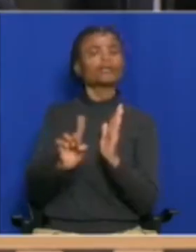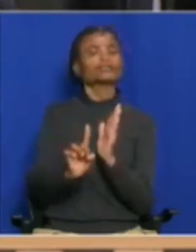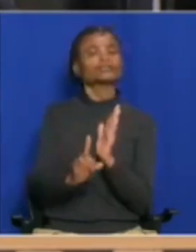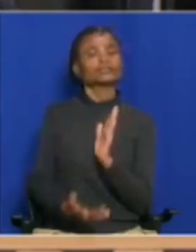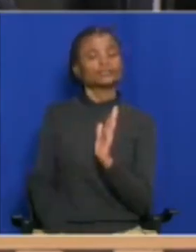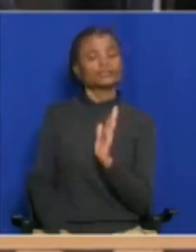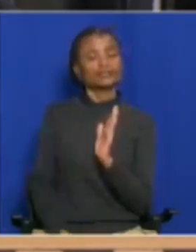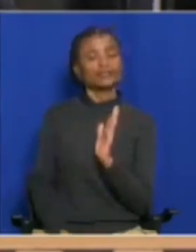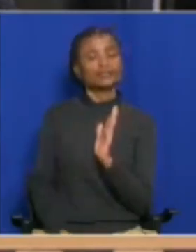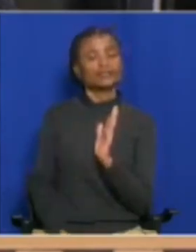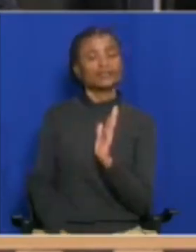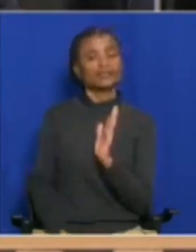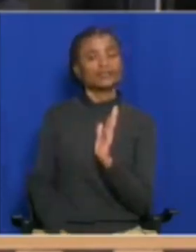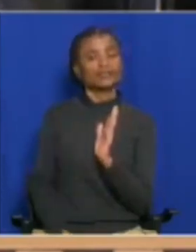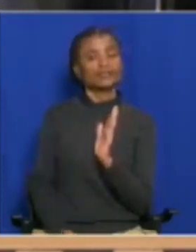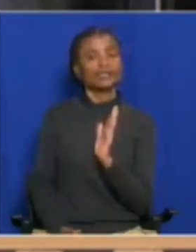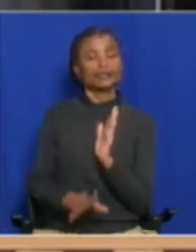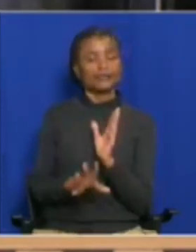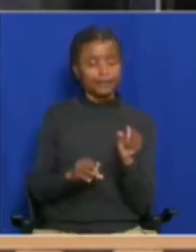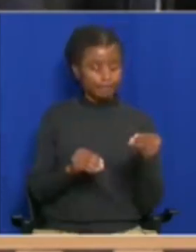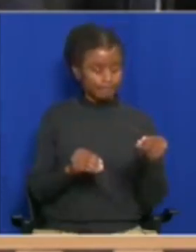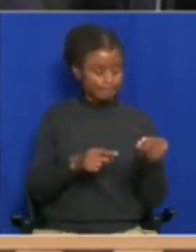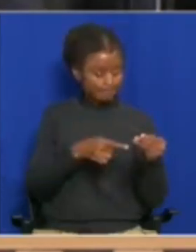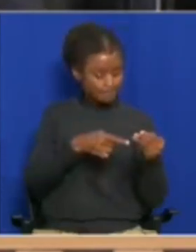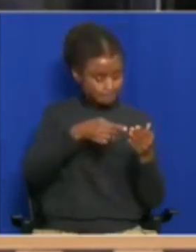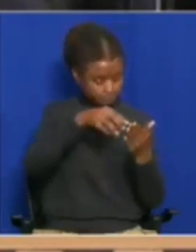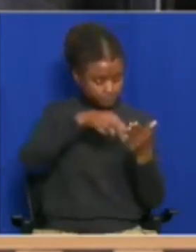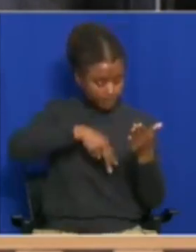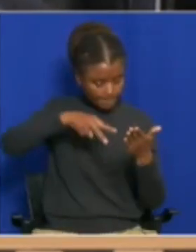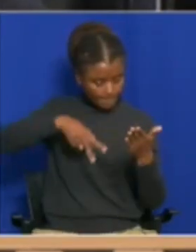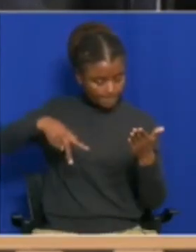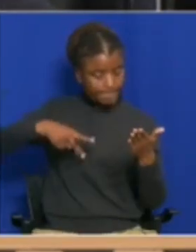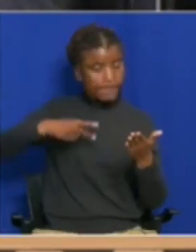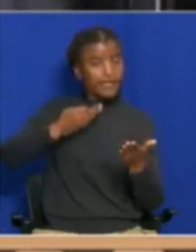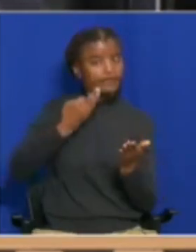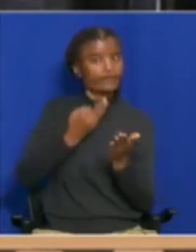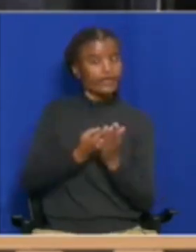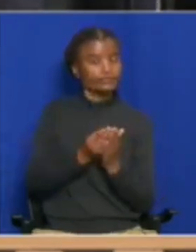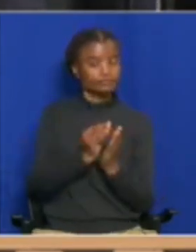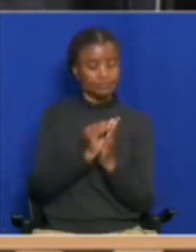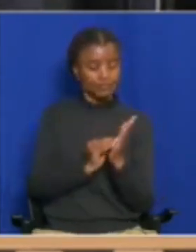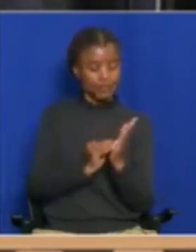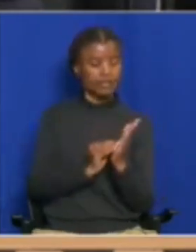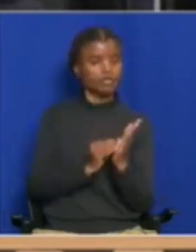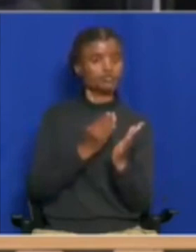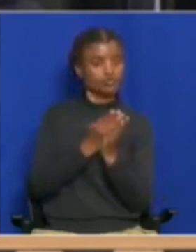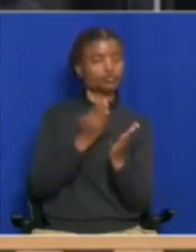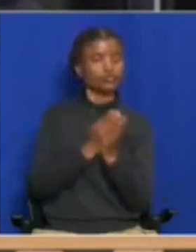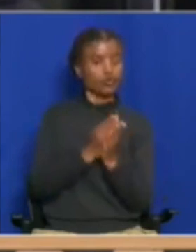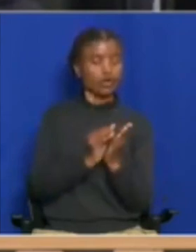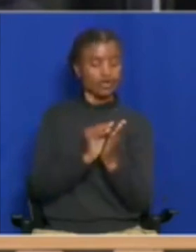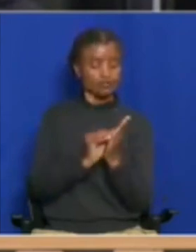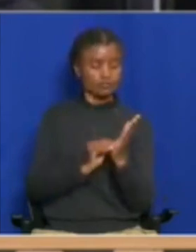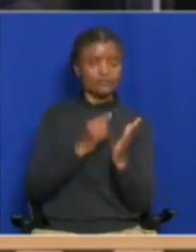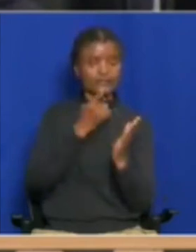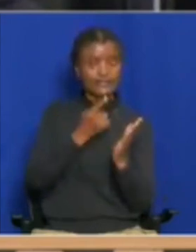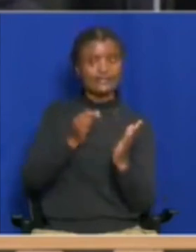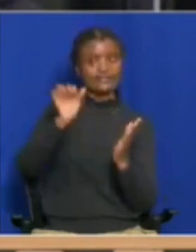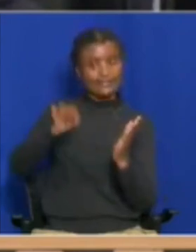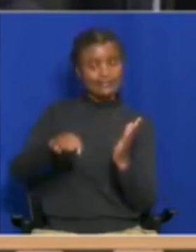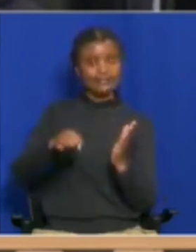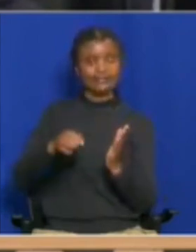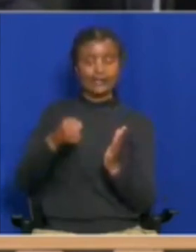rely on to say those factual conclusions, and you now accept that